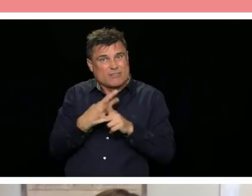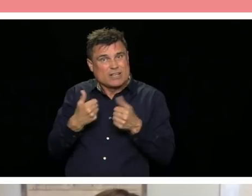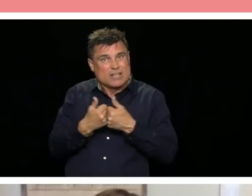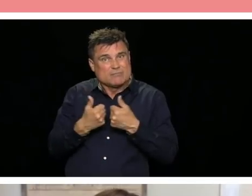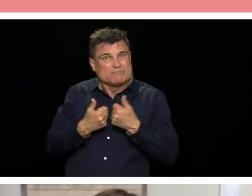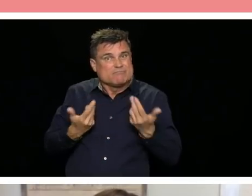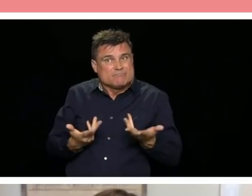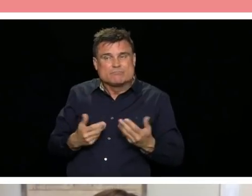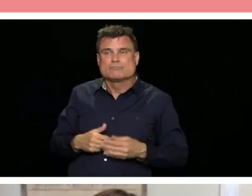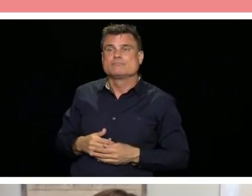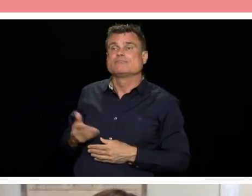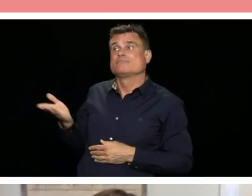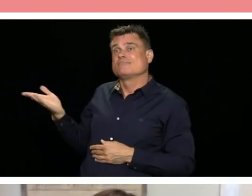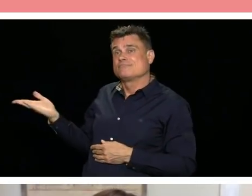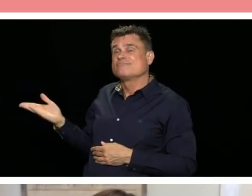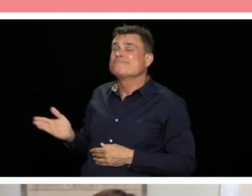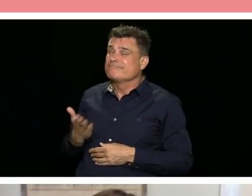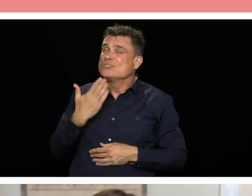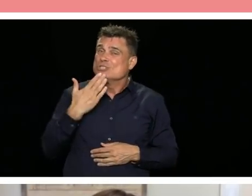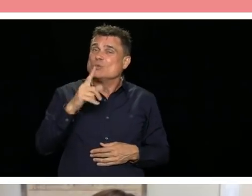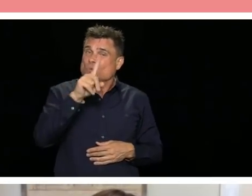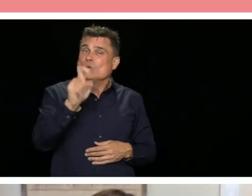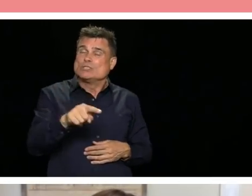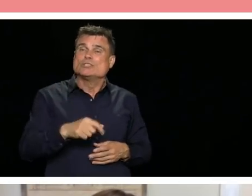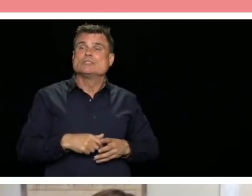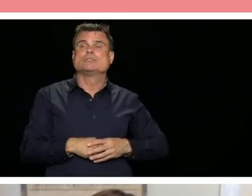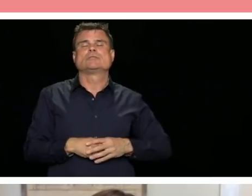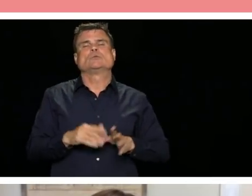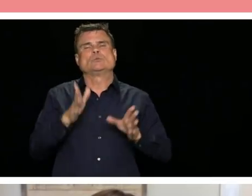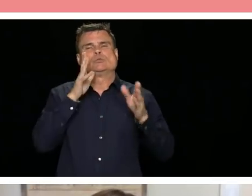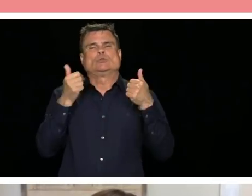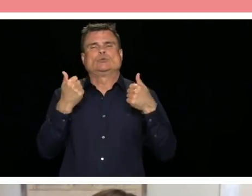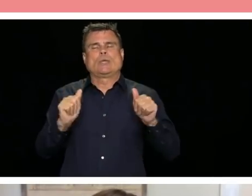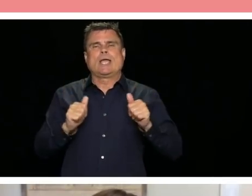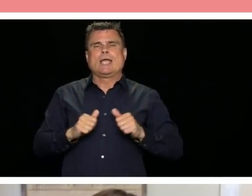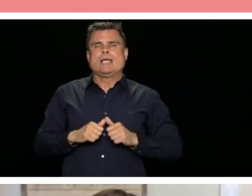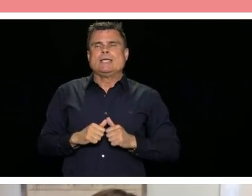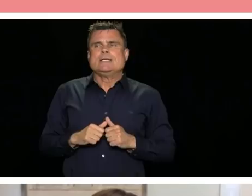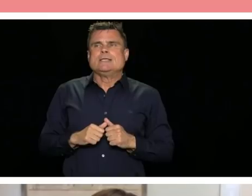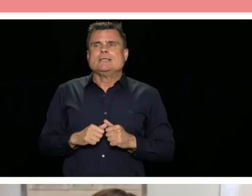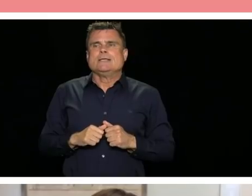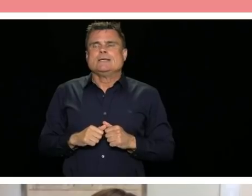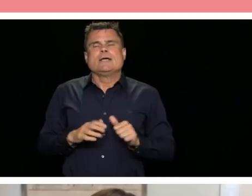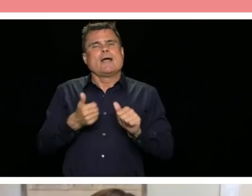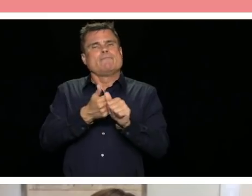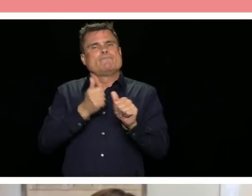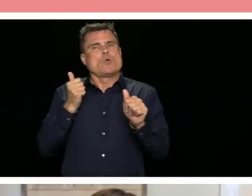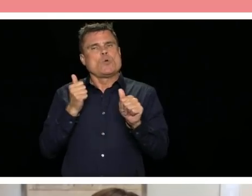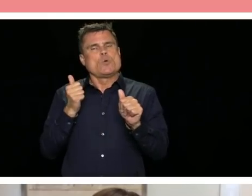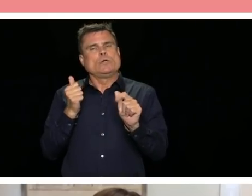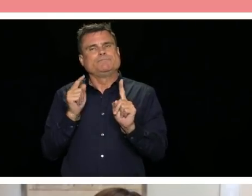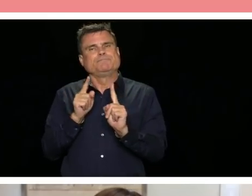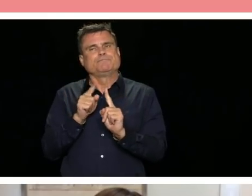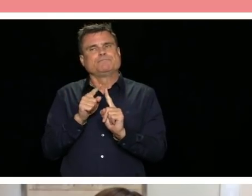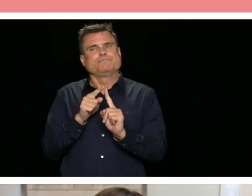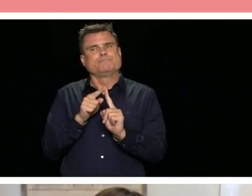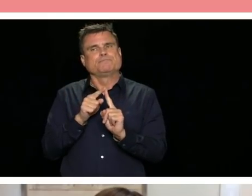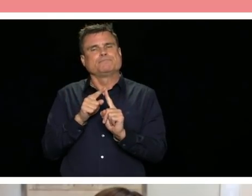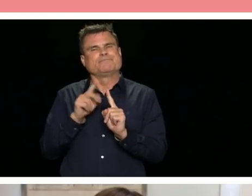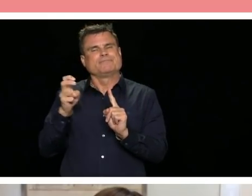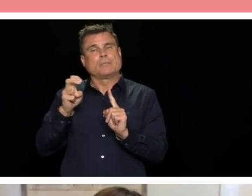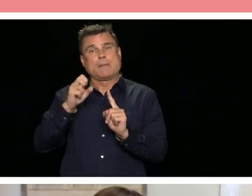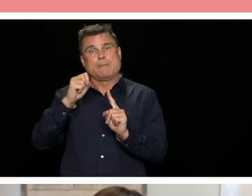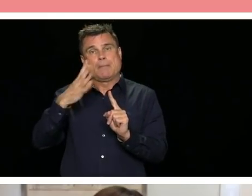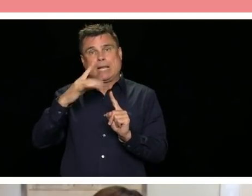same toy or the same tactile type of object. Now we know that